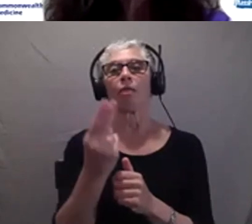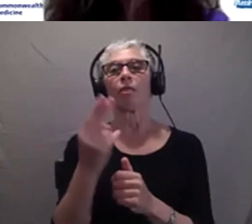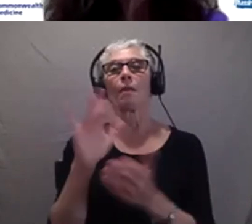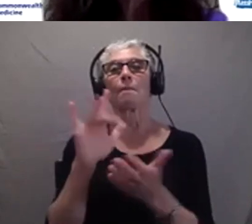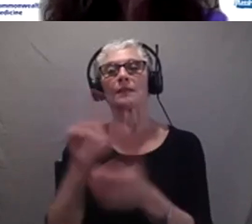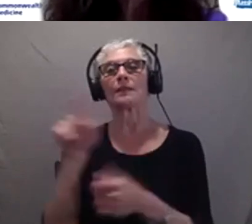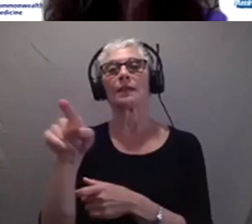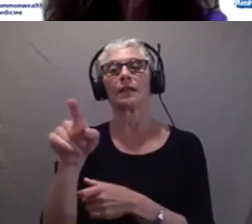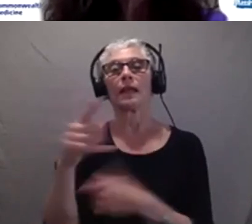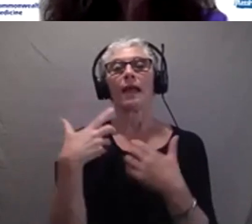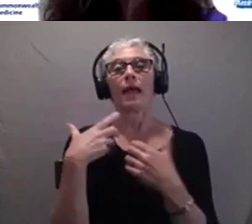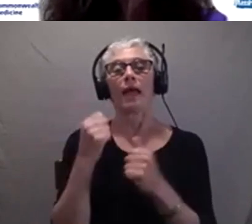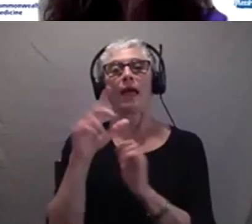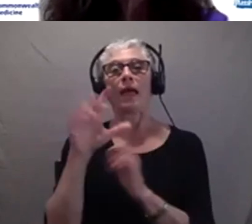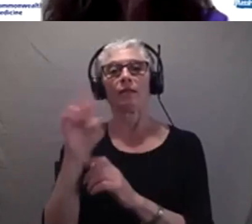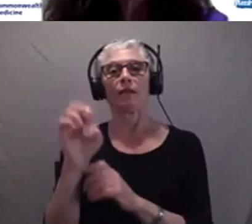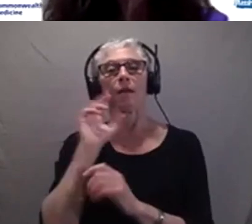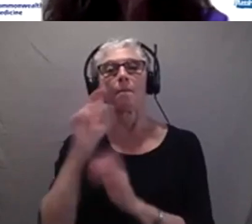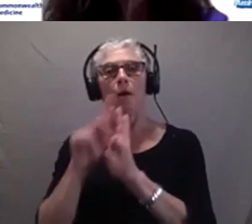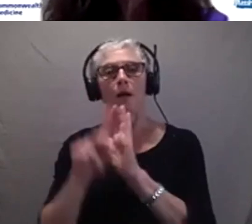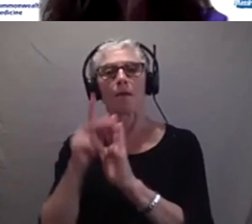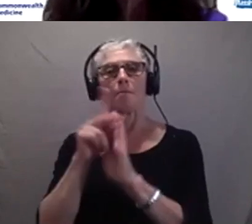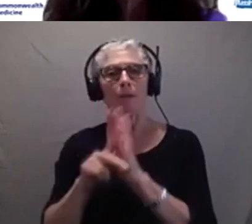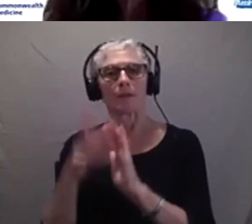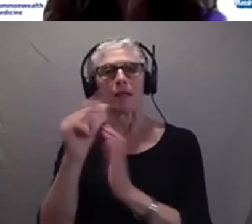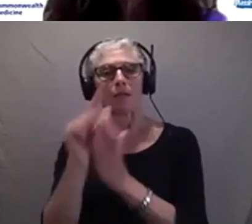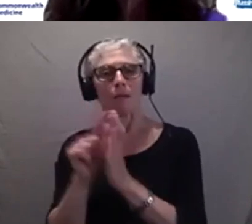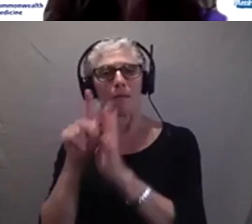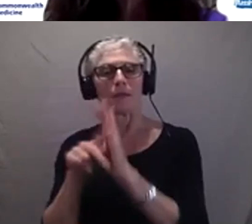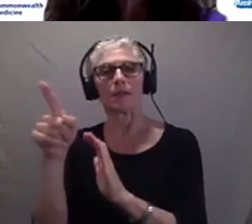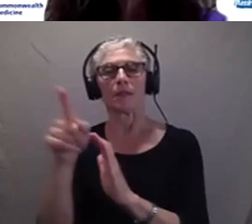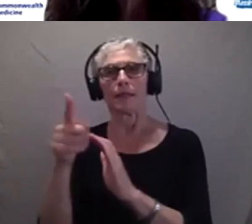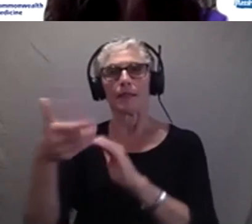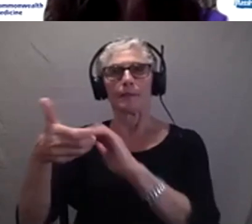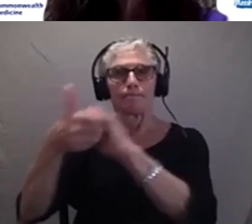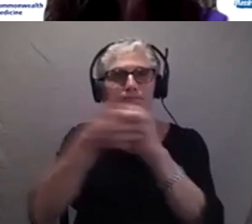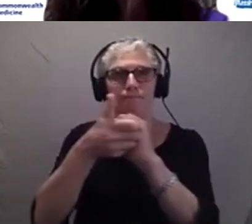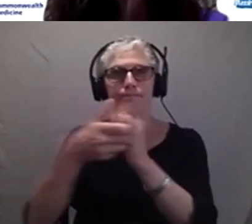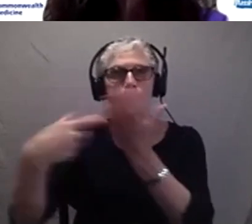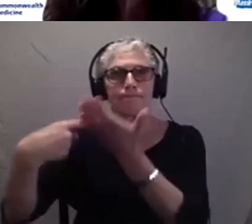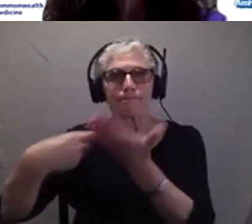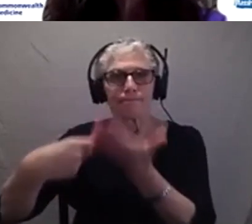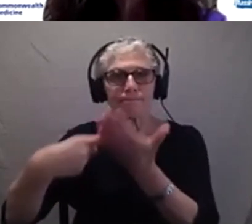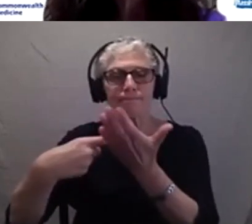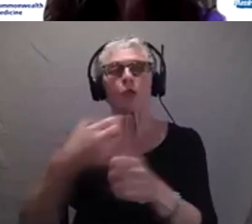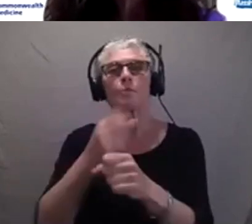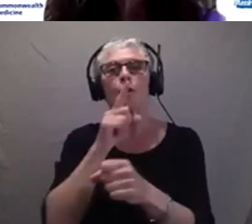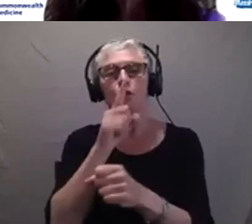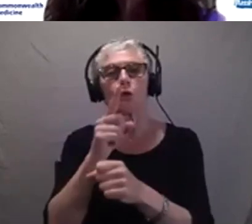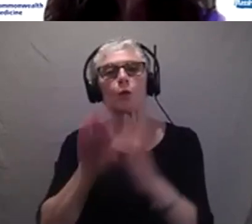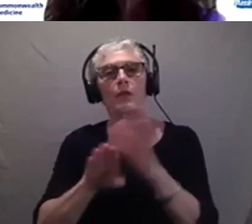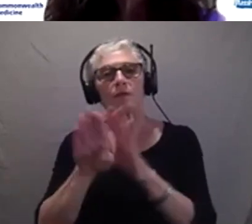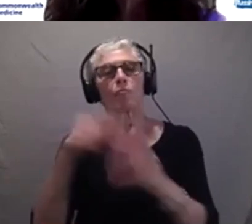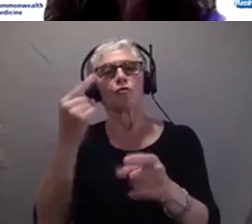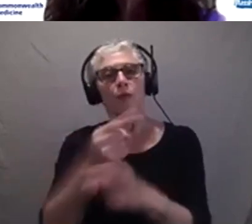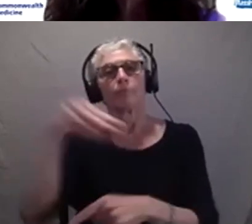and policy work closely with state agencies and community providers to develop and implement the right reimbursement tools so that